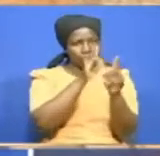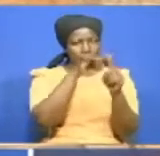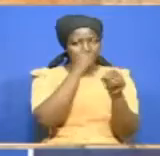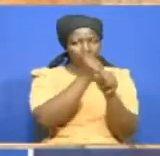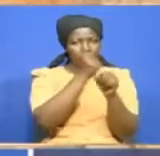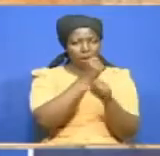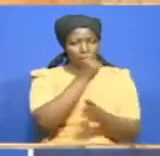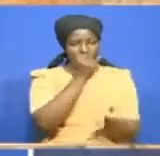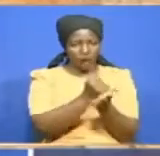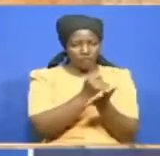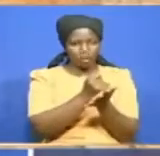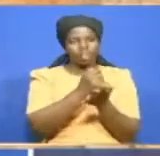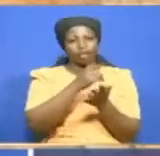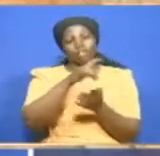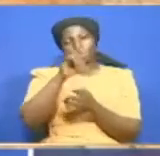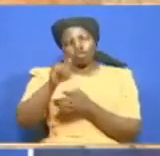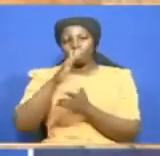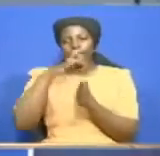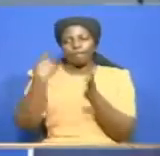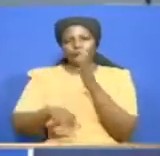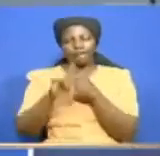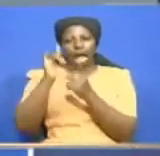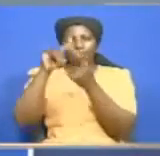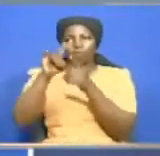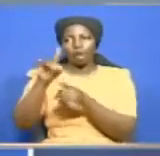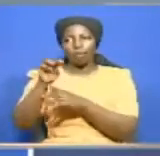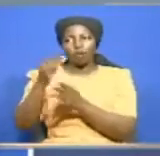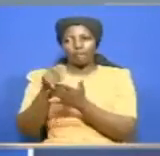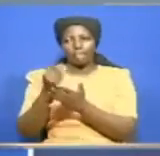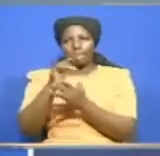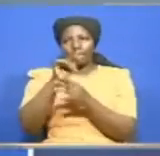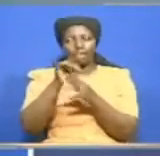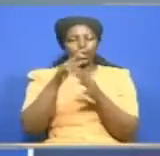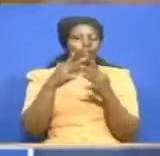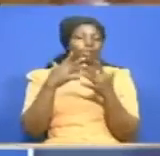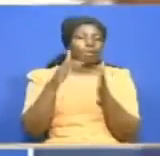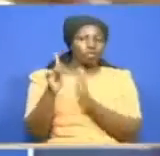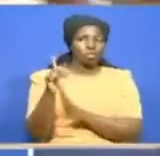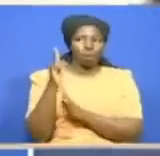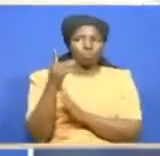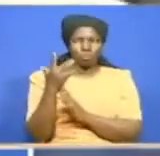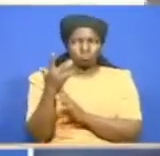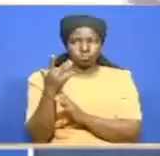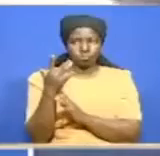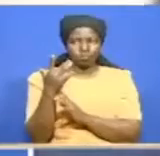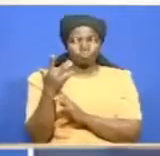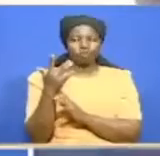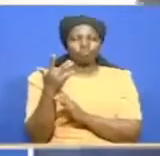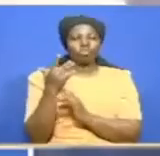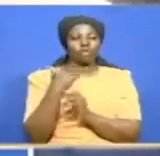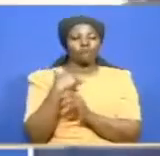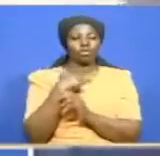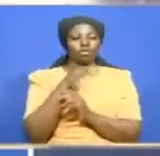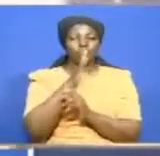to a fine of up to 1 million Kenya shillings. The amendment law also delegalizes non-compete laws, which are in the same instances termed